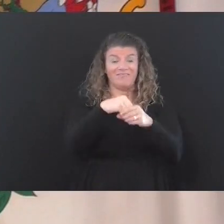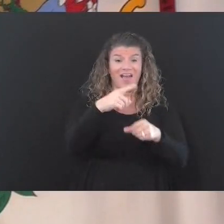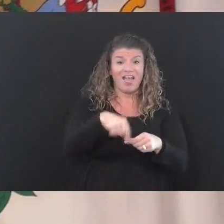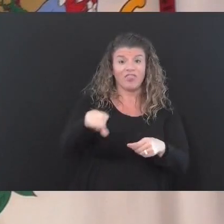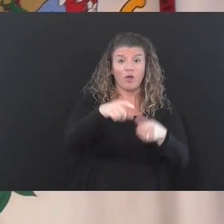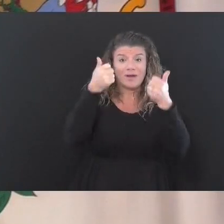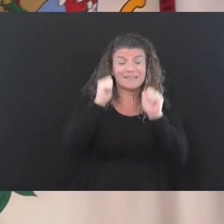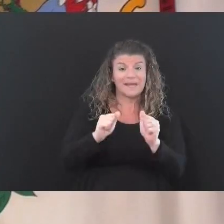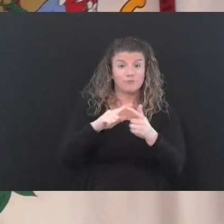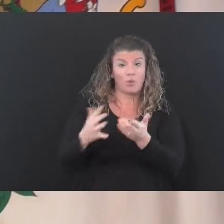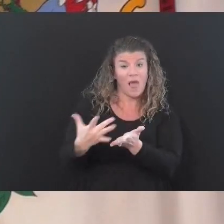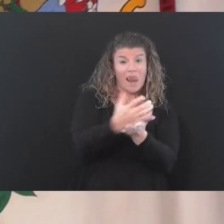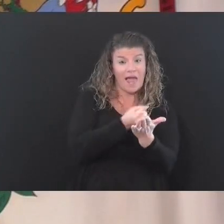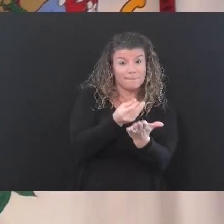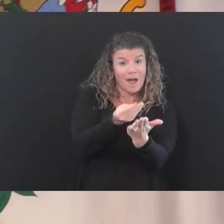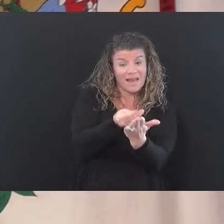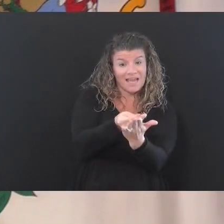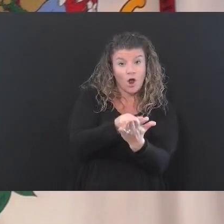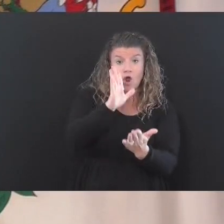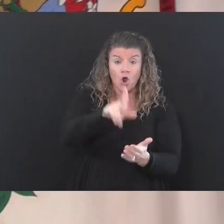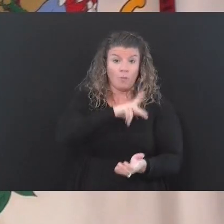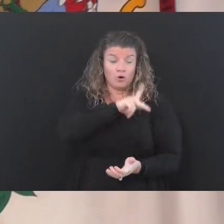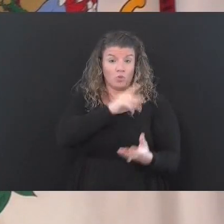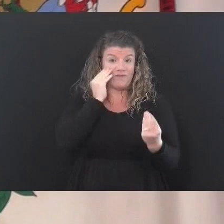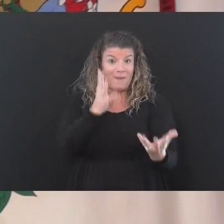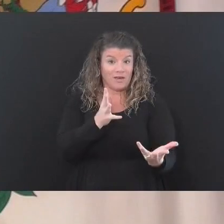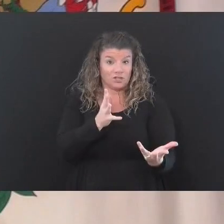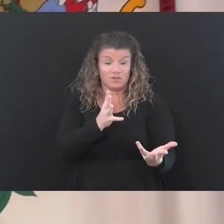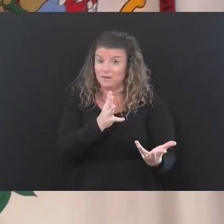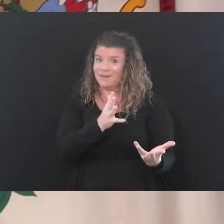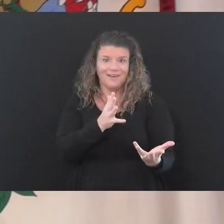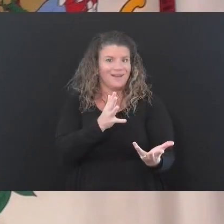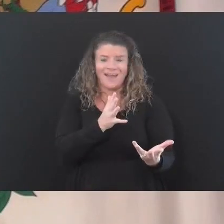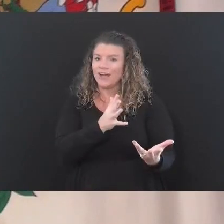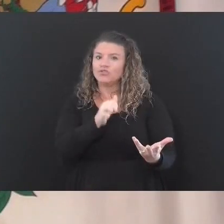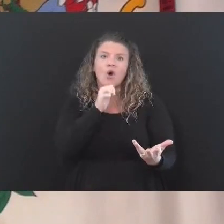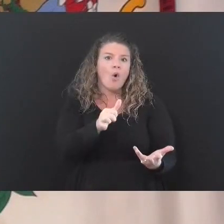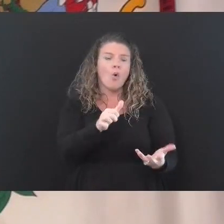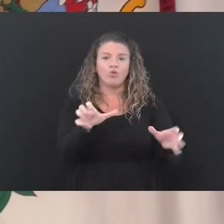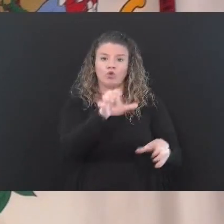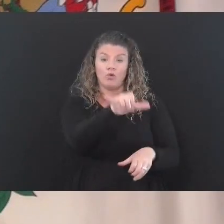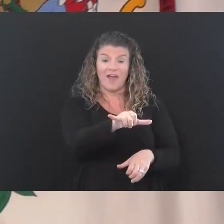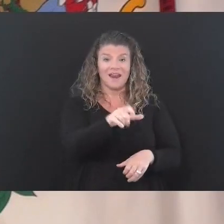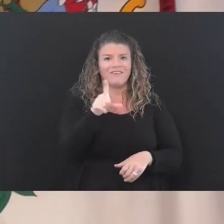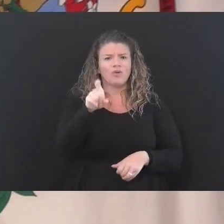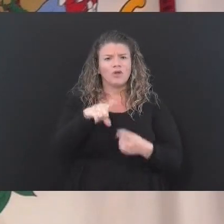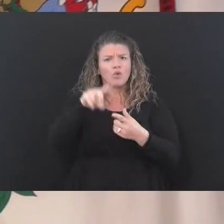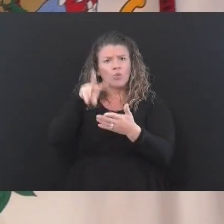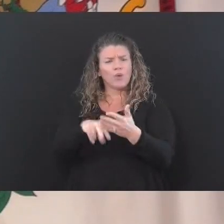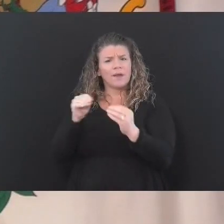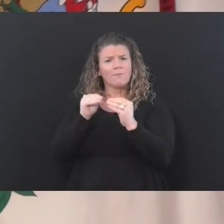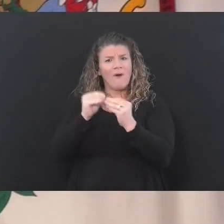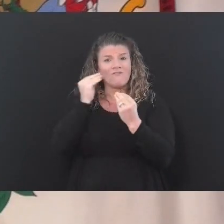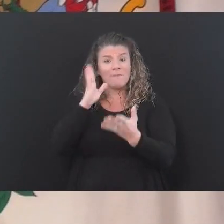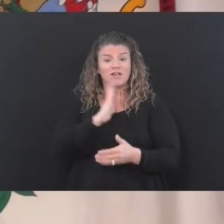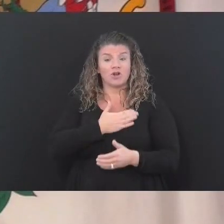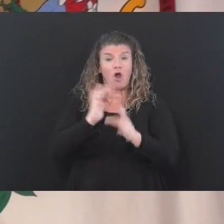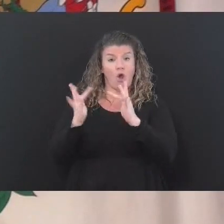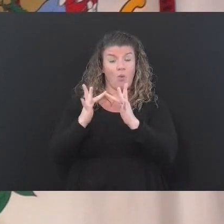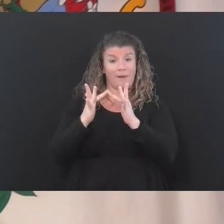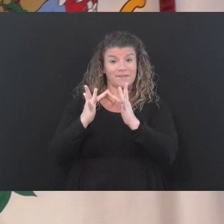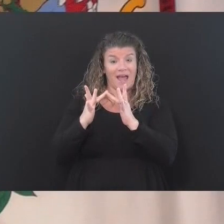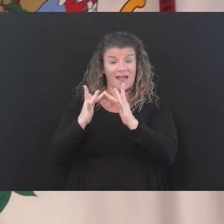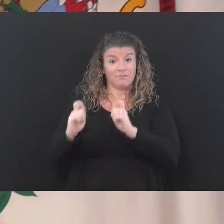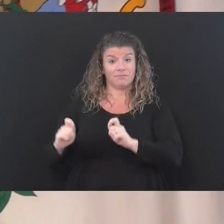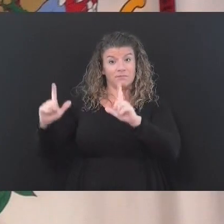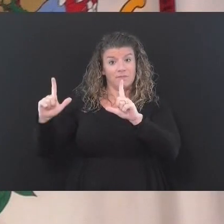request money or personal information. And for more information on this, you can look right at our webpage right now